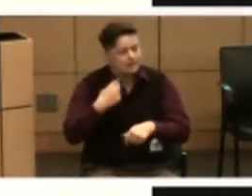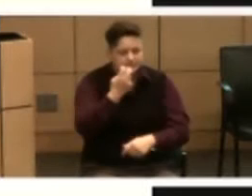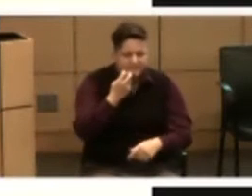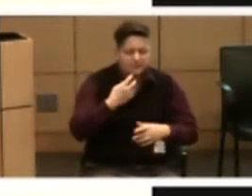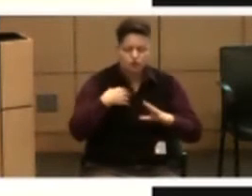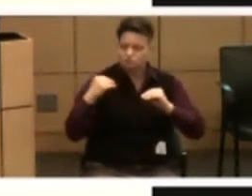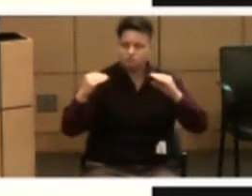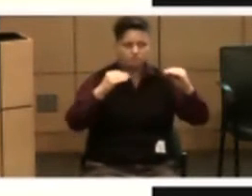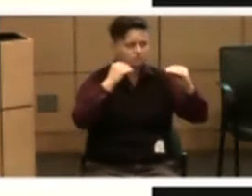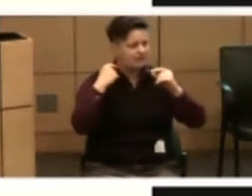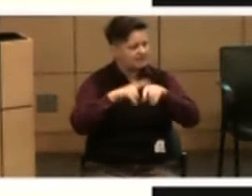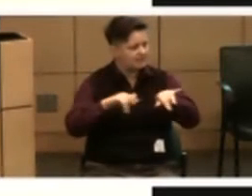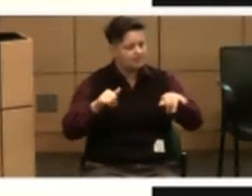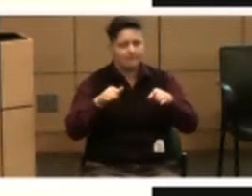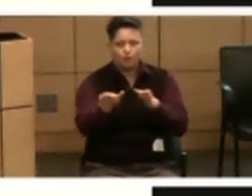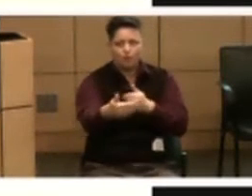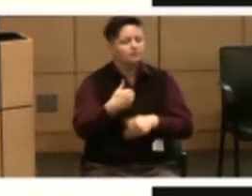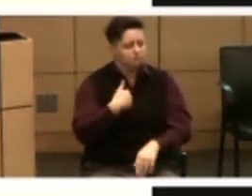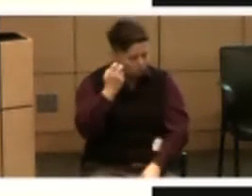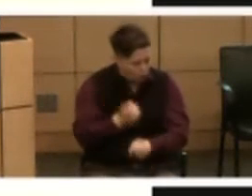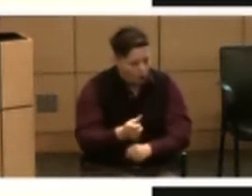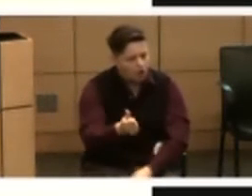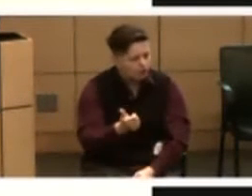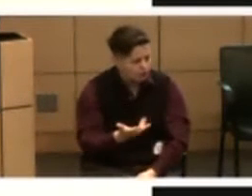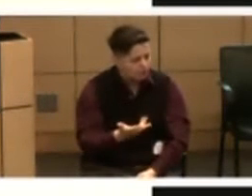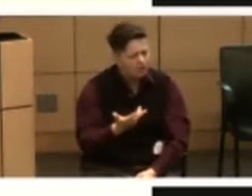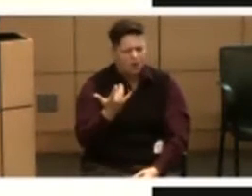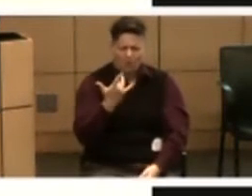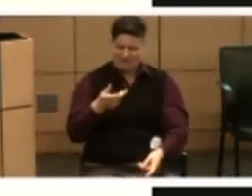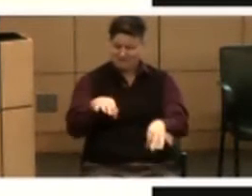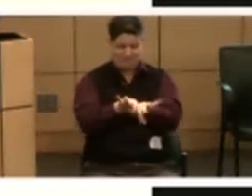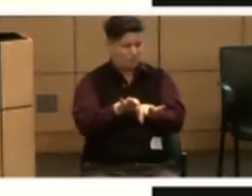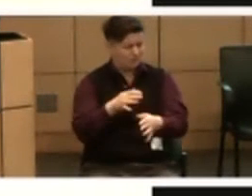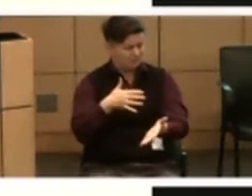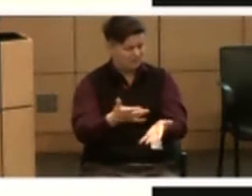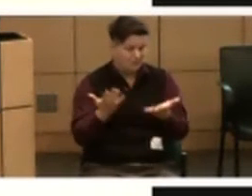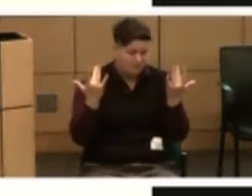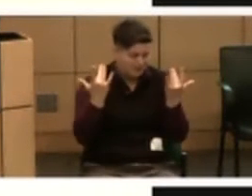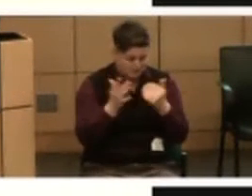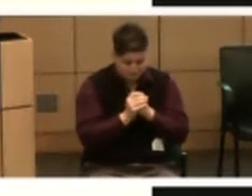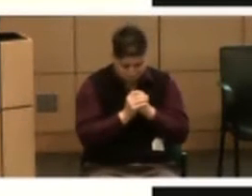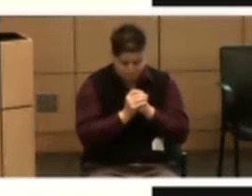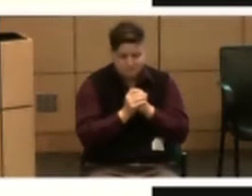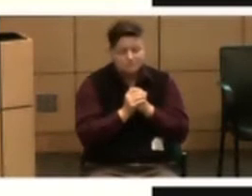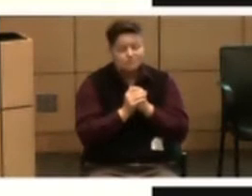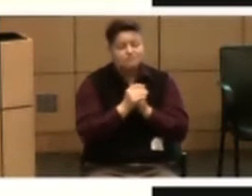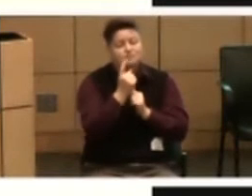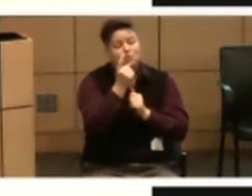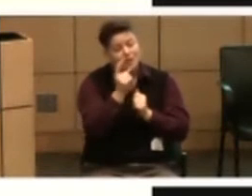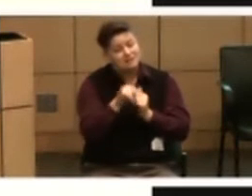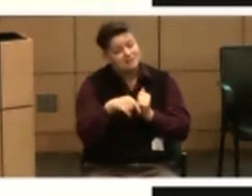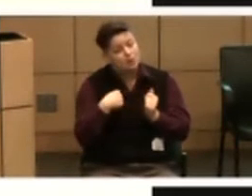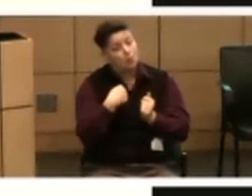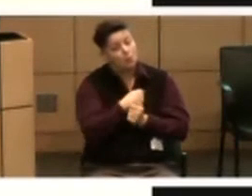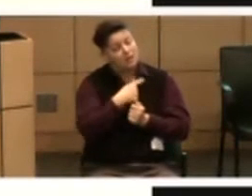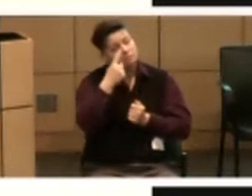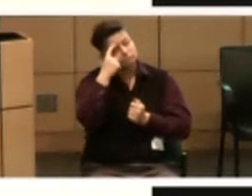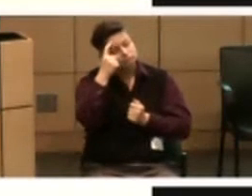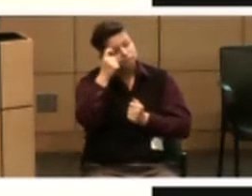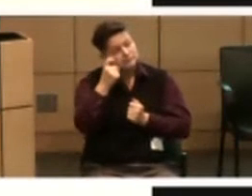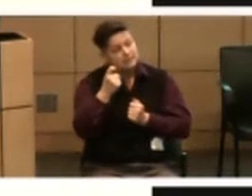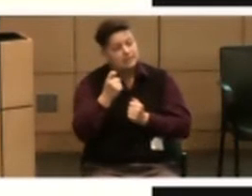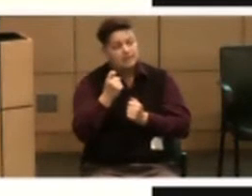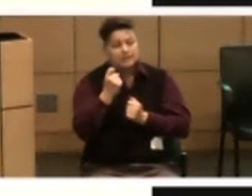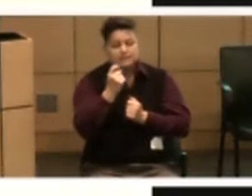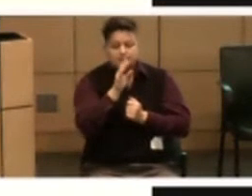Okay, so why does this matter? I mean, why does this matter clinically? Well, a couple of reasons. One is that we think speech understanding